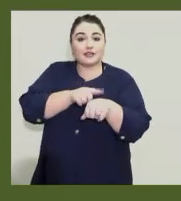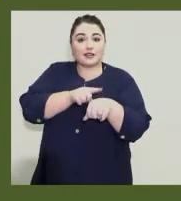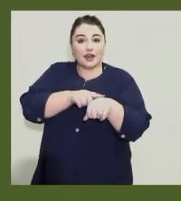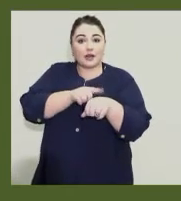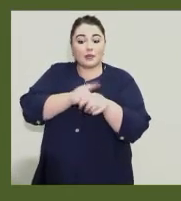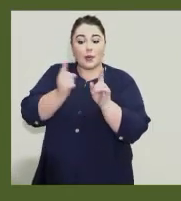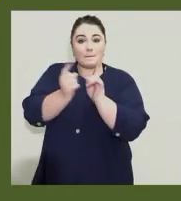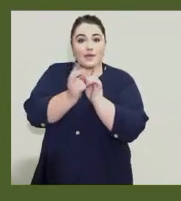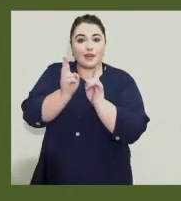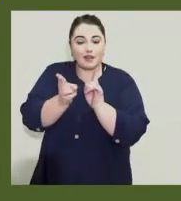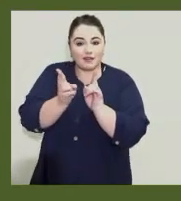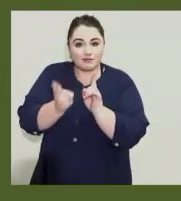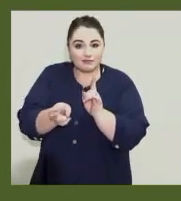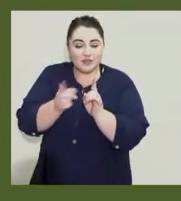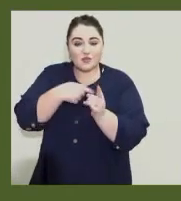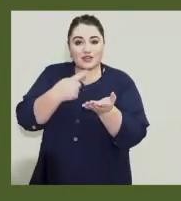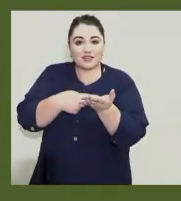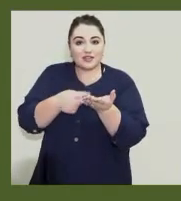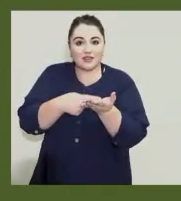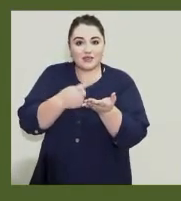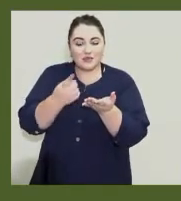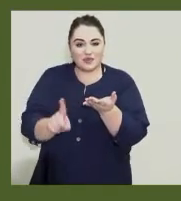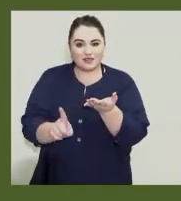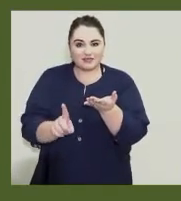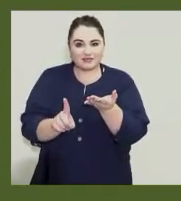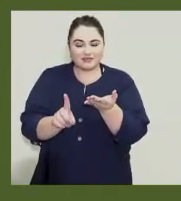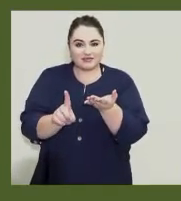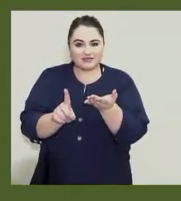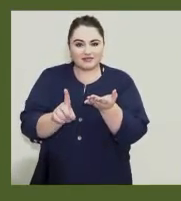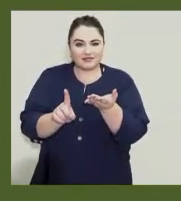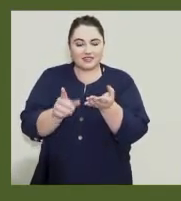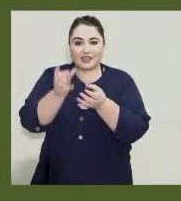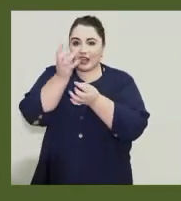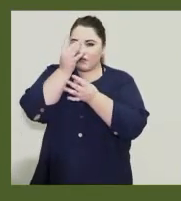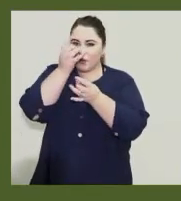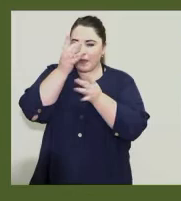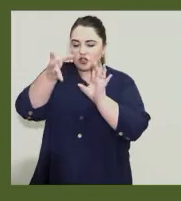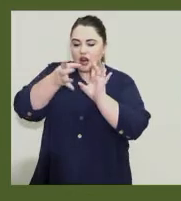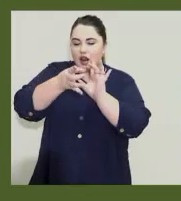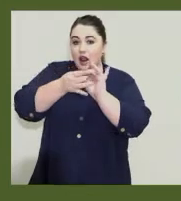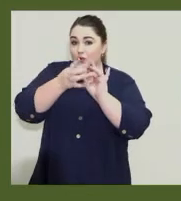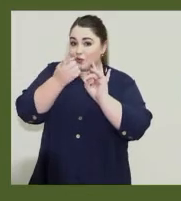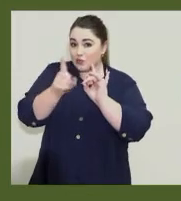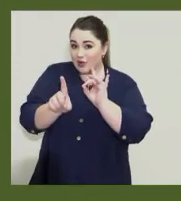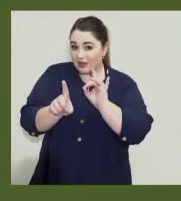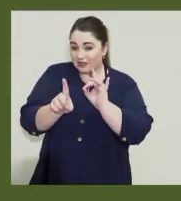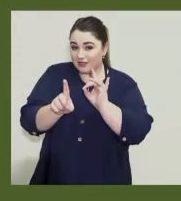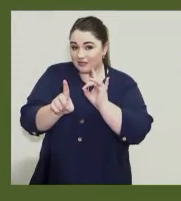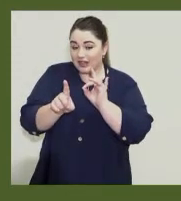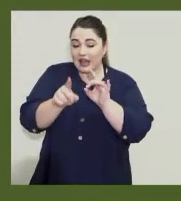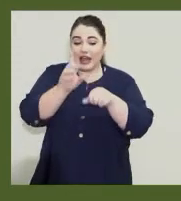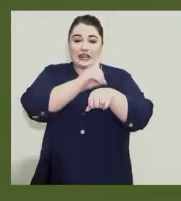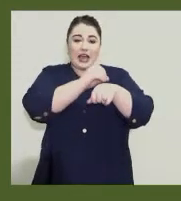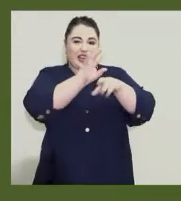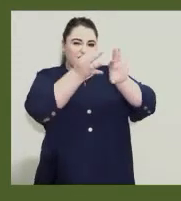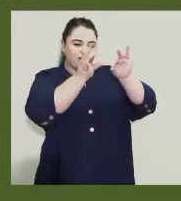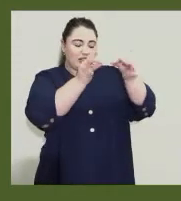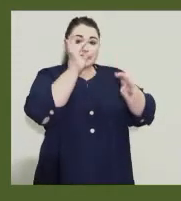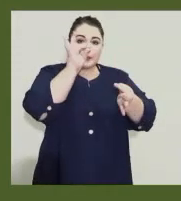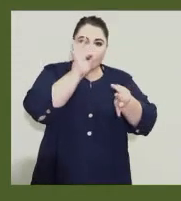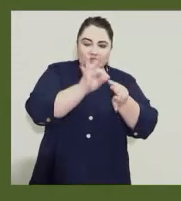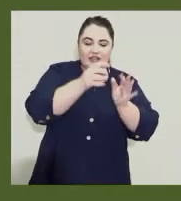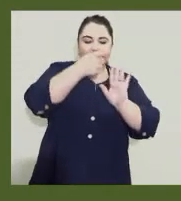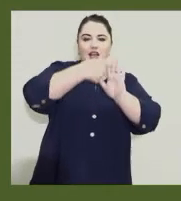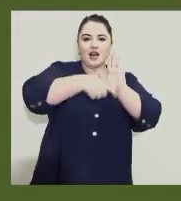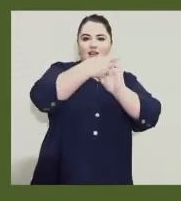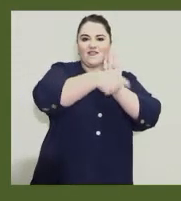be discussing the information with regards to interpreting data, especially in graphs. I'll see you